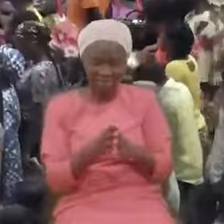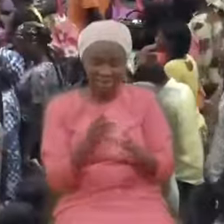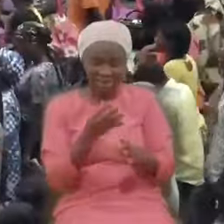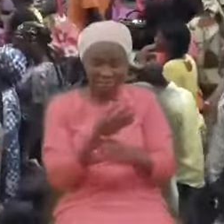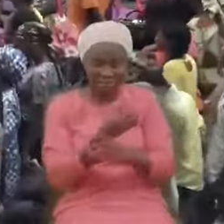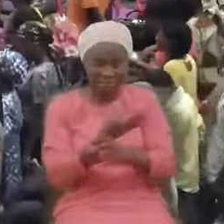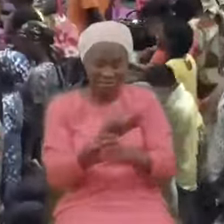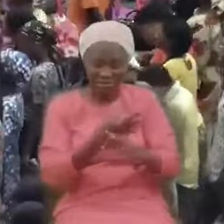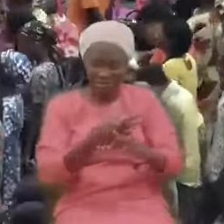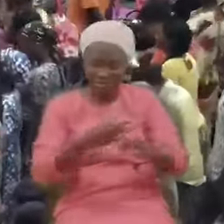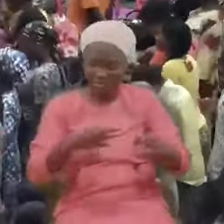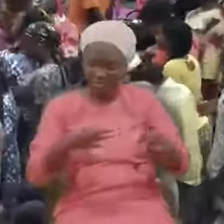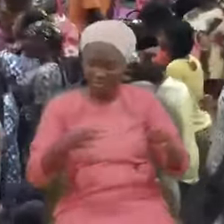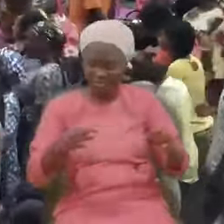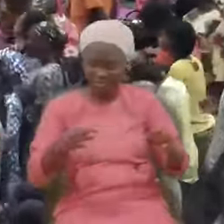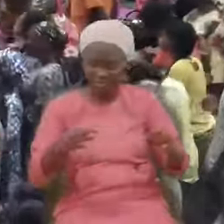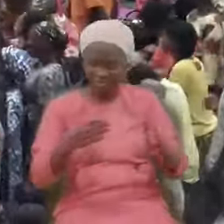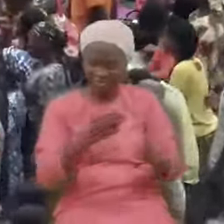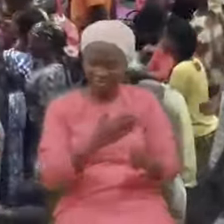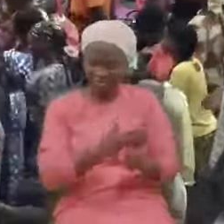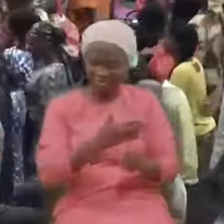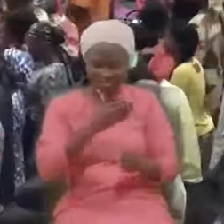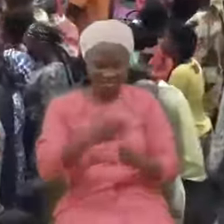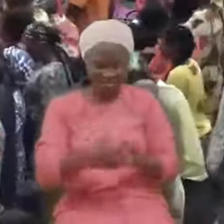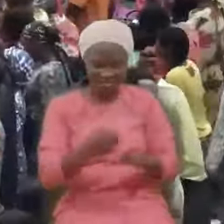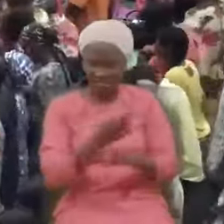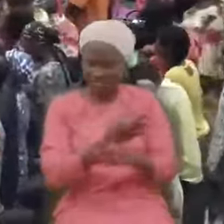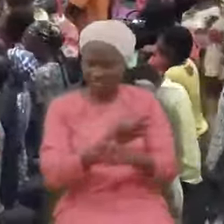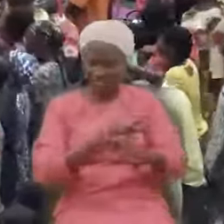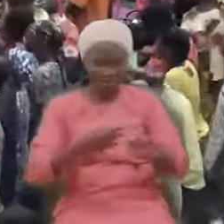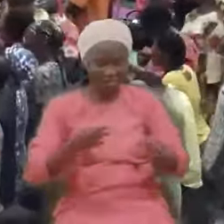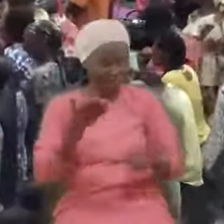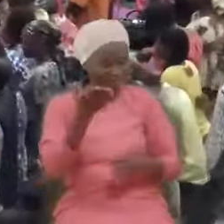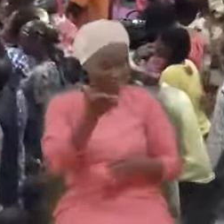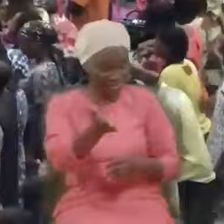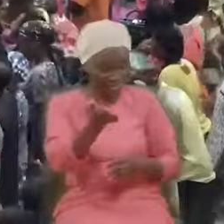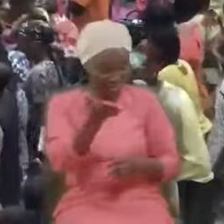Freedom, total freedom, right there.